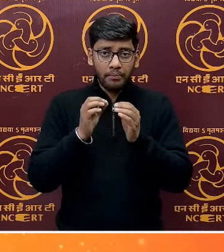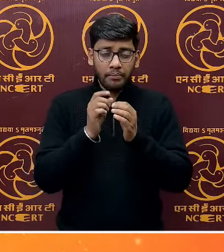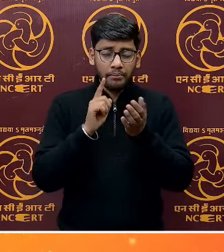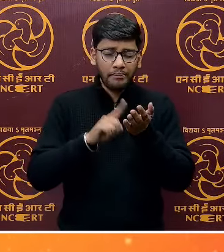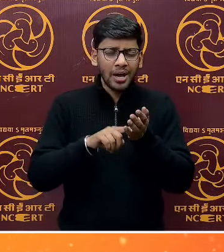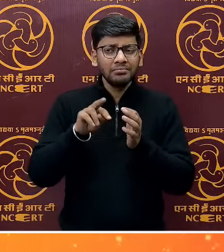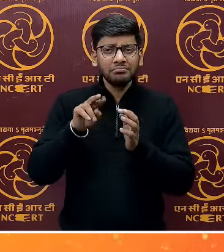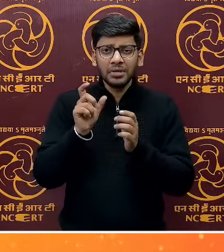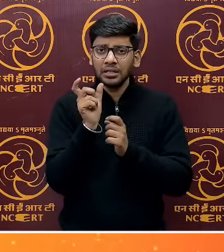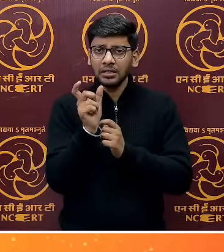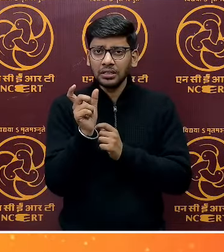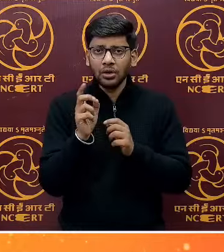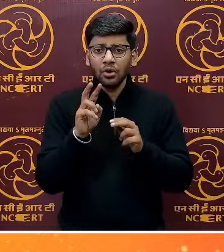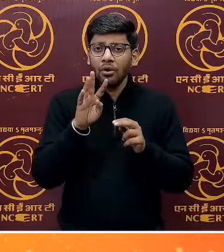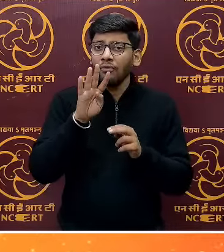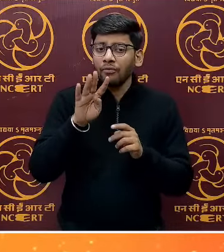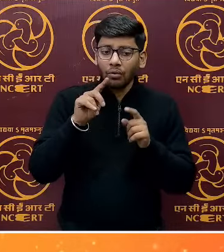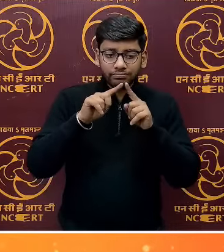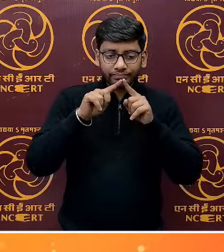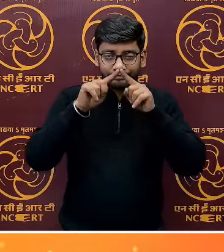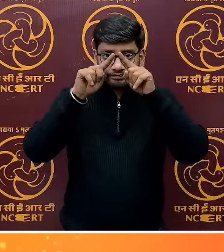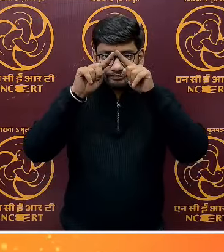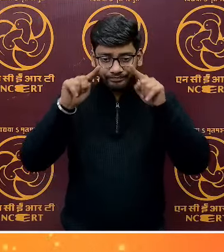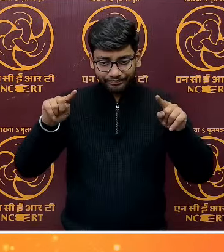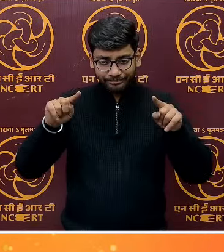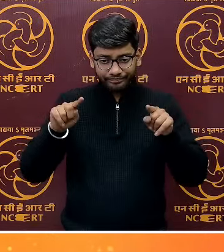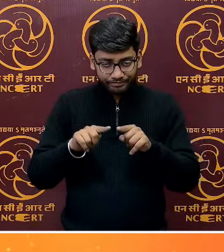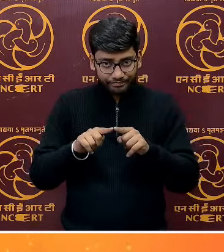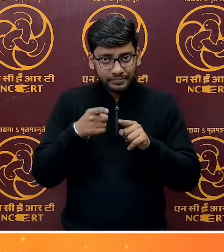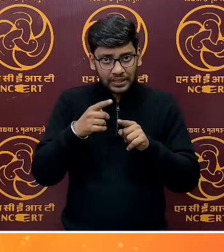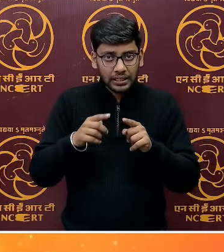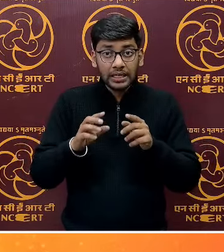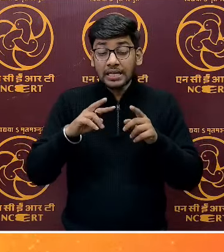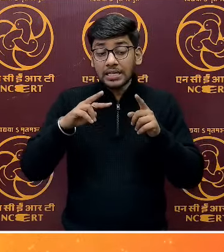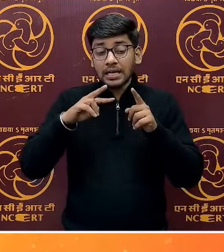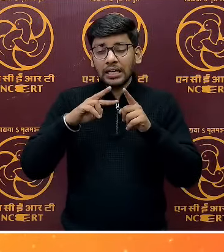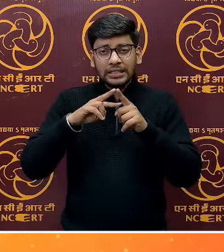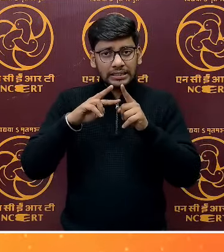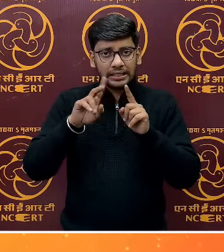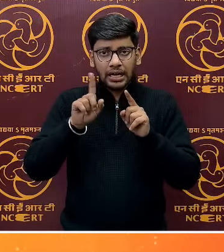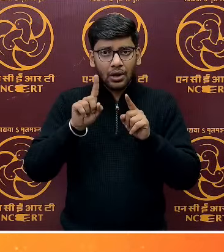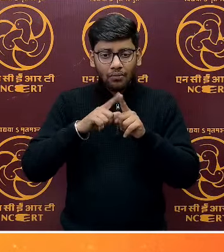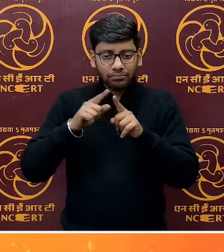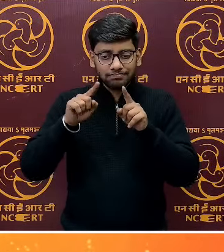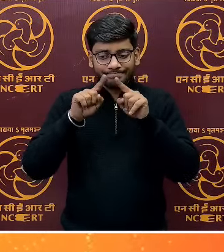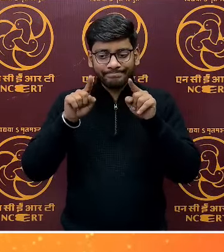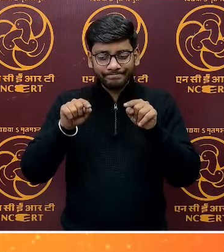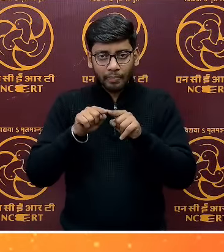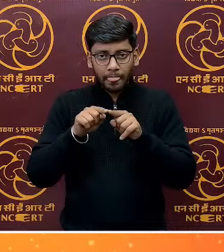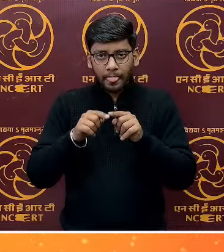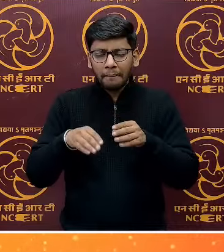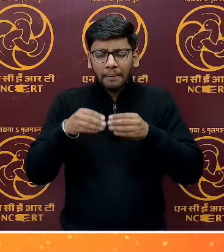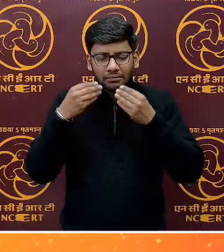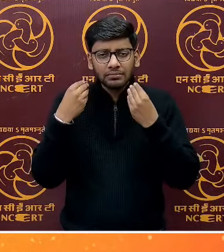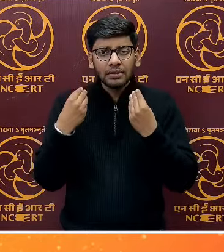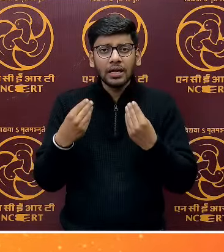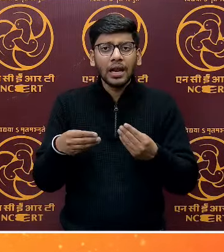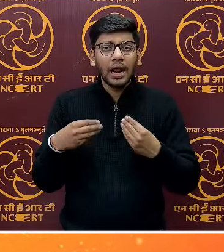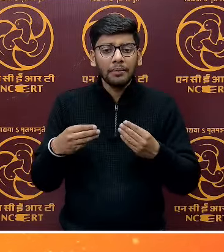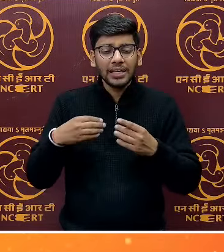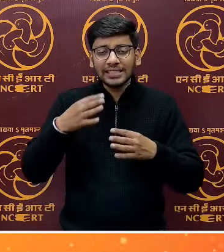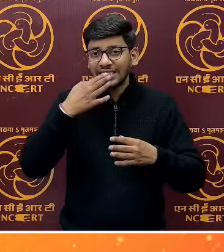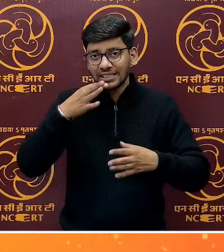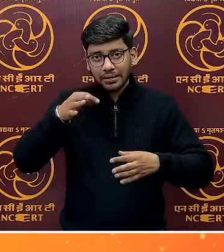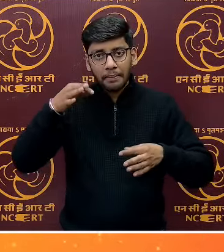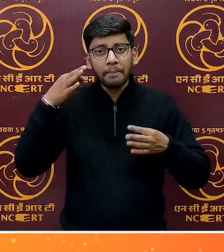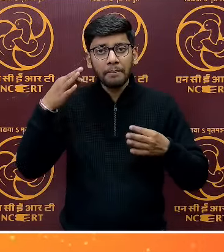a four-sided structure with all four sides the same, and which is light and made of paper. But it